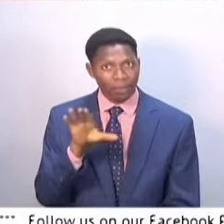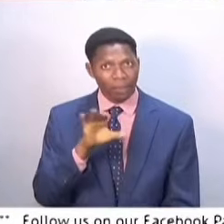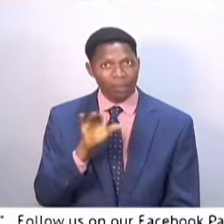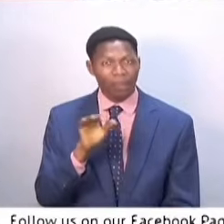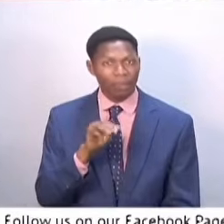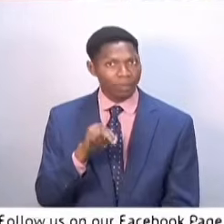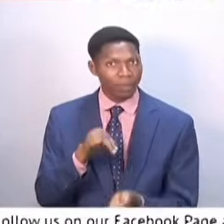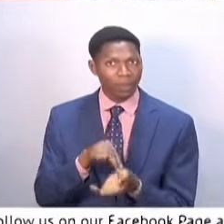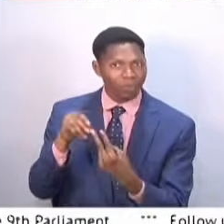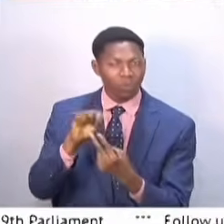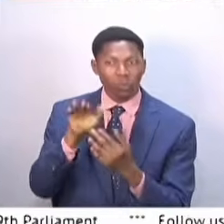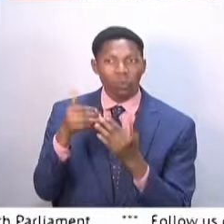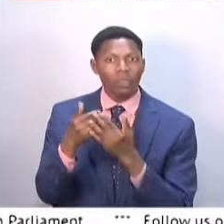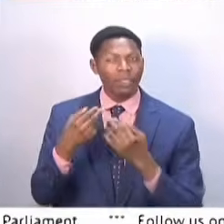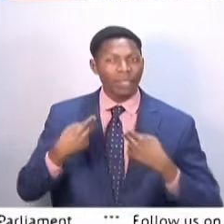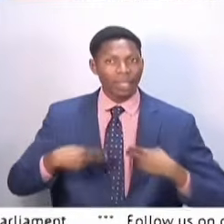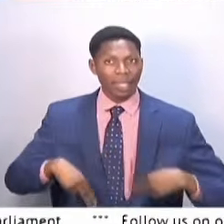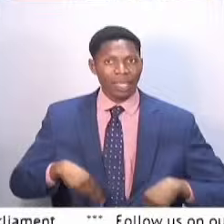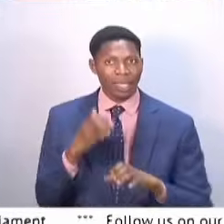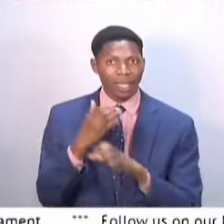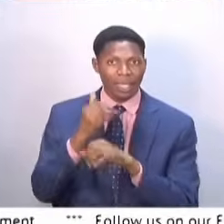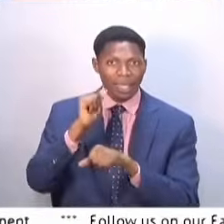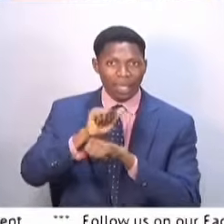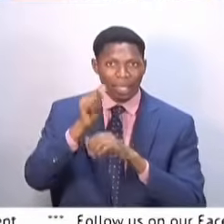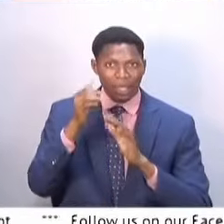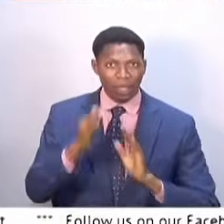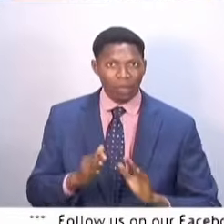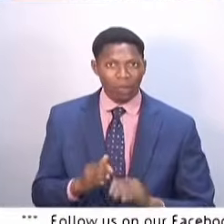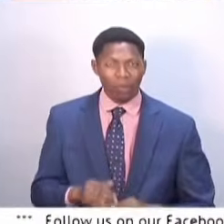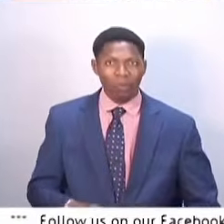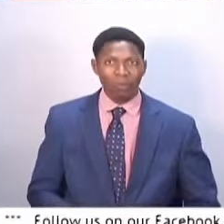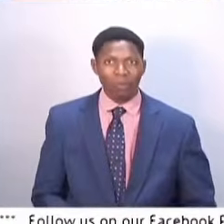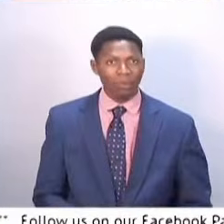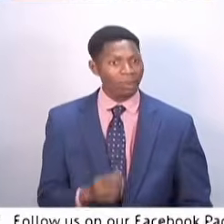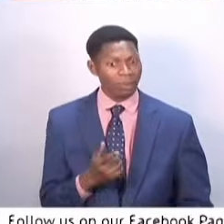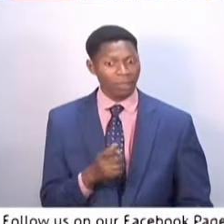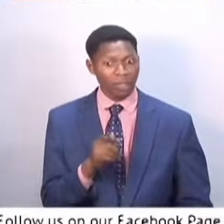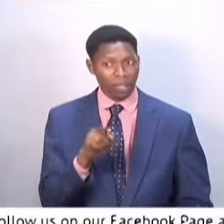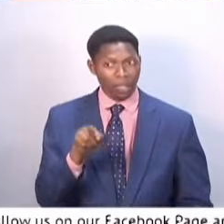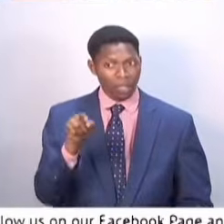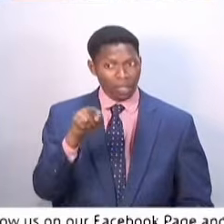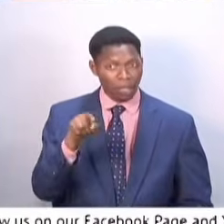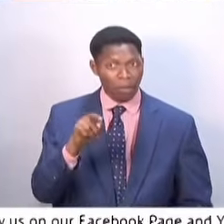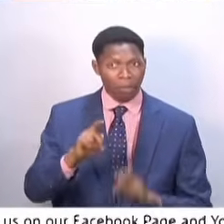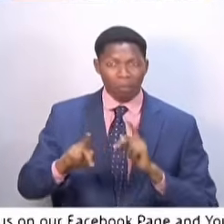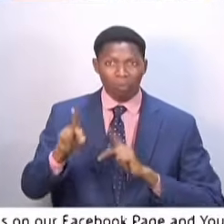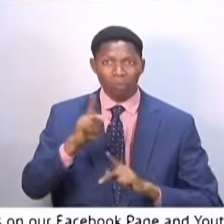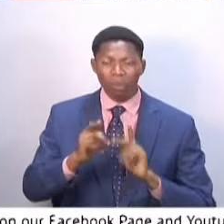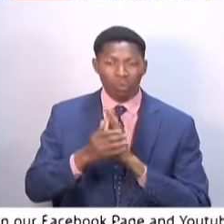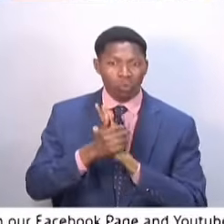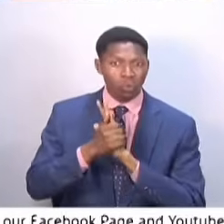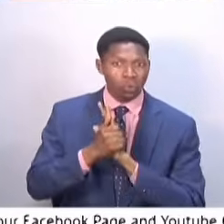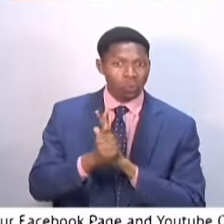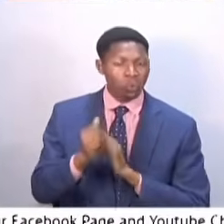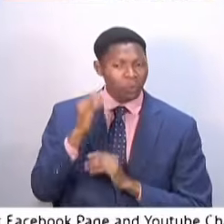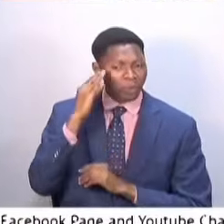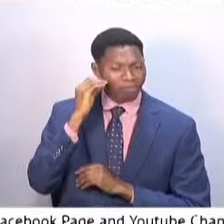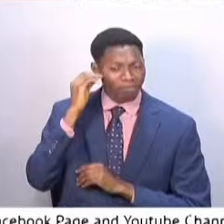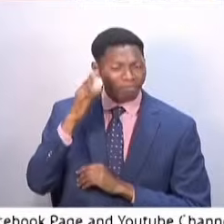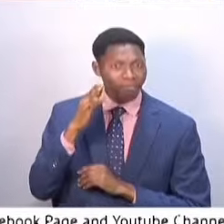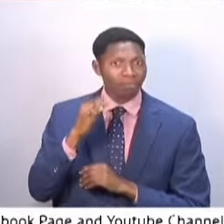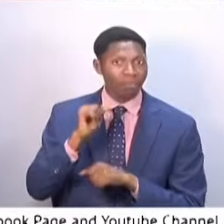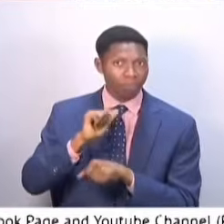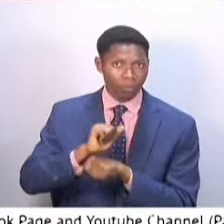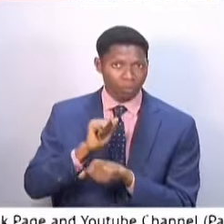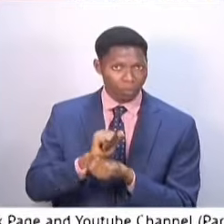13,500 nurses, health care workers, who are, as I say, are willing to work and who have been trained, and as we speak